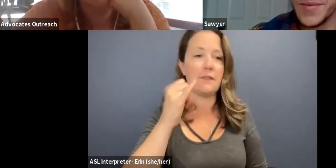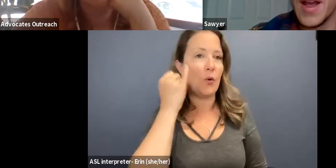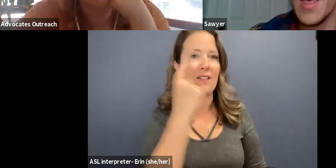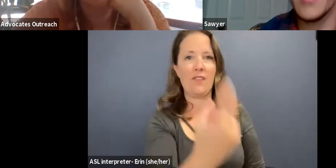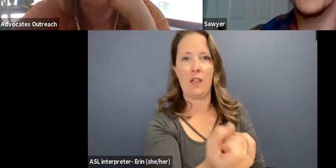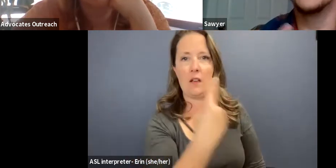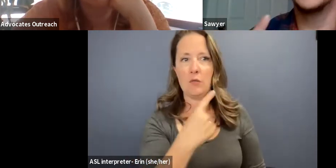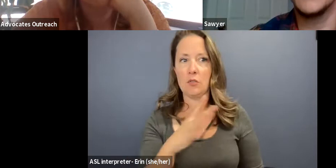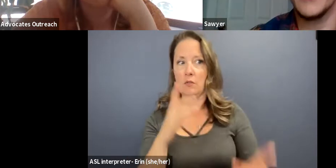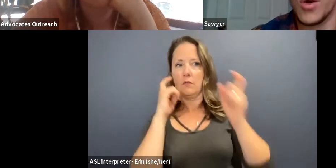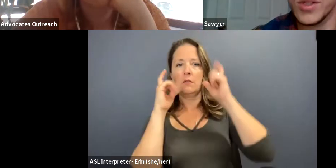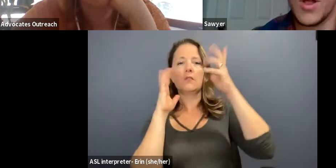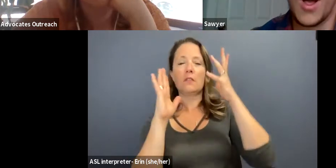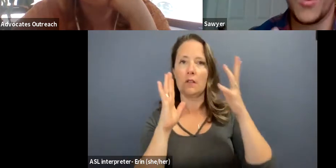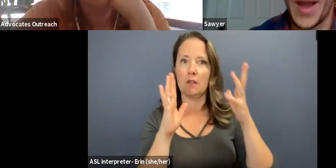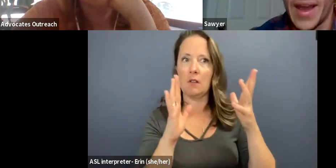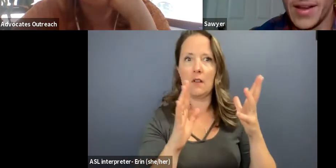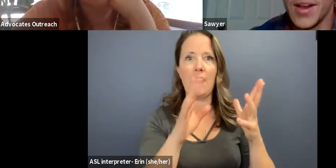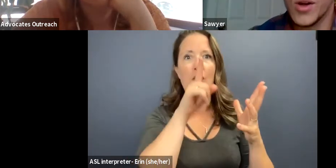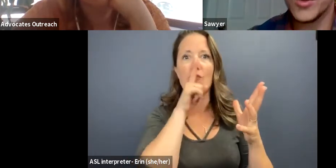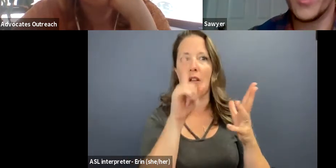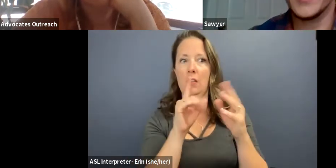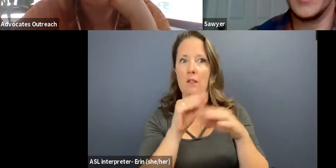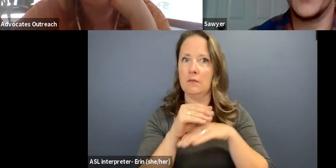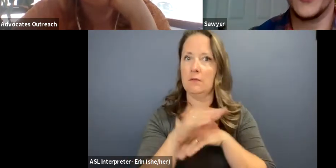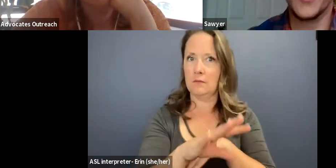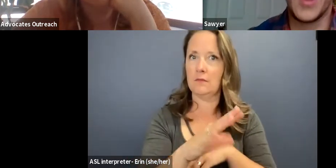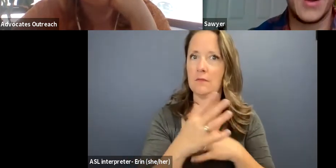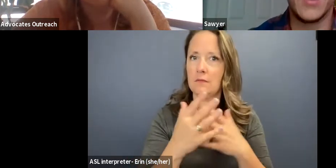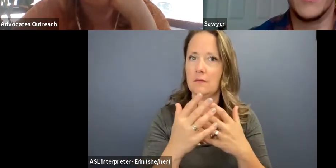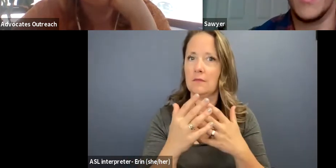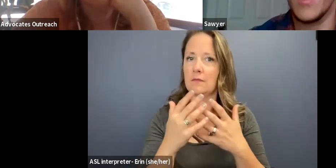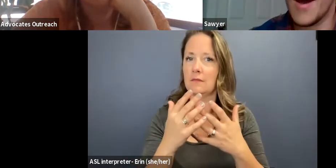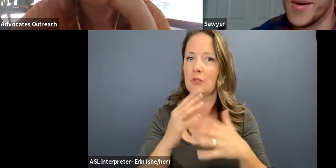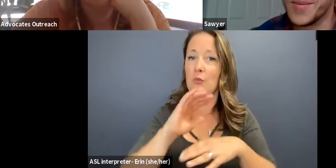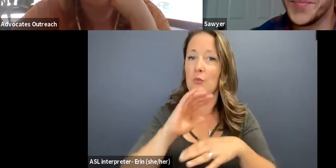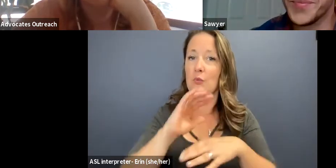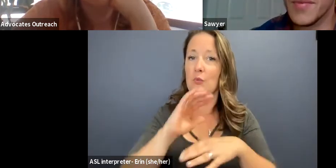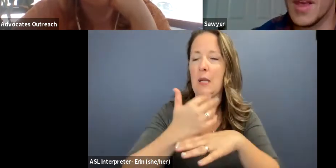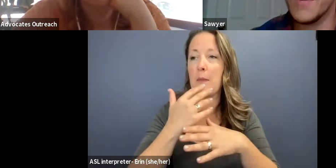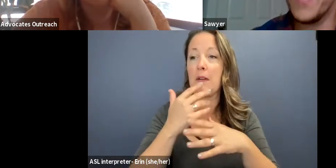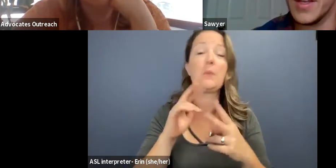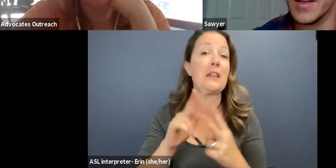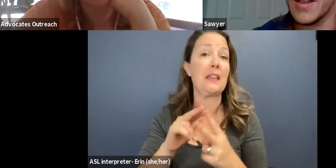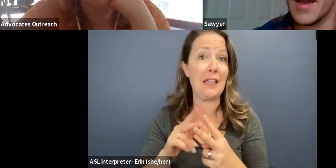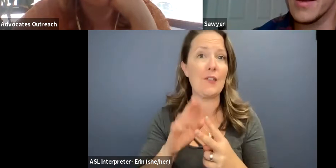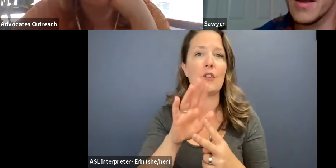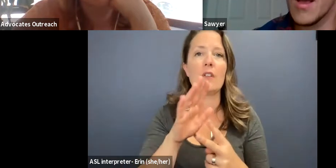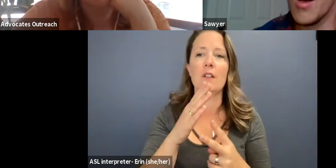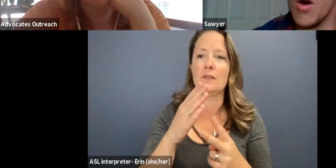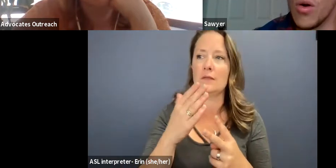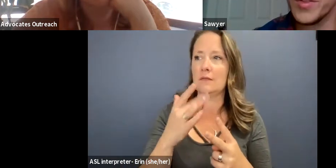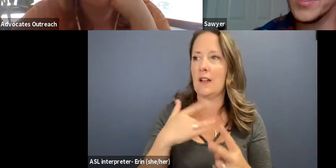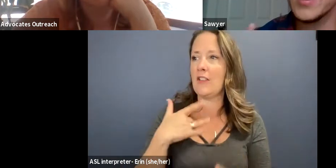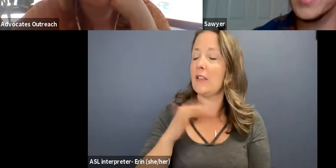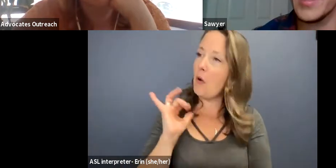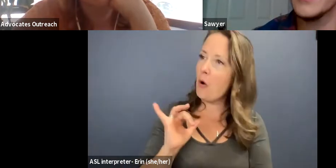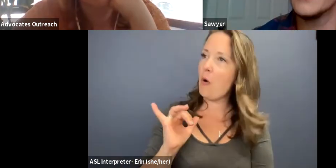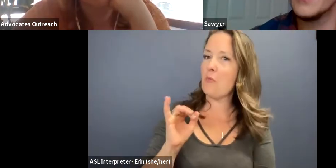ranges, what might be concerning, and then what are some go-to resources for